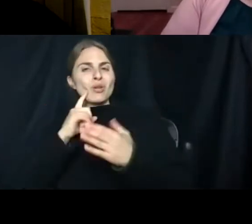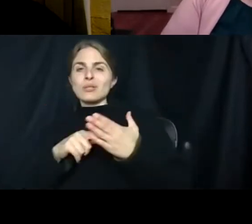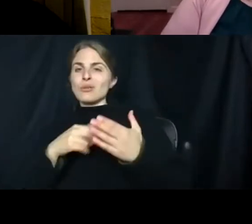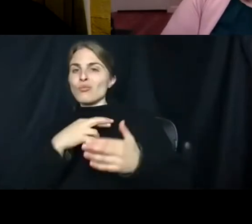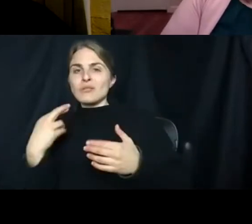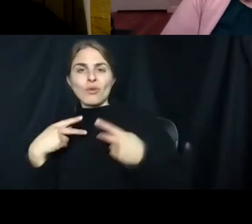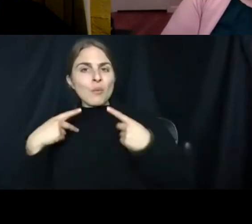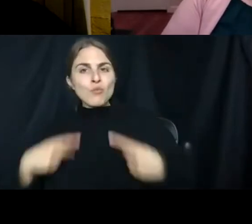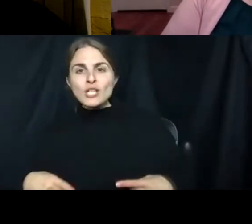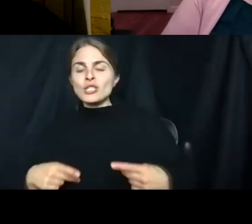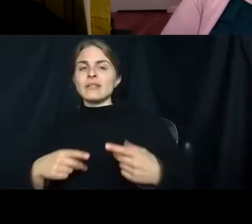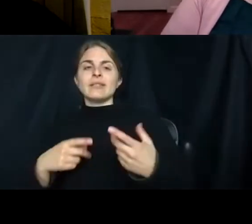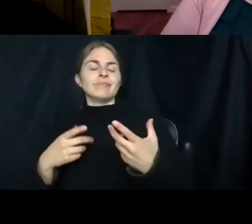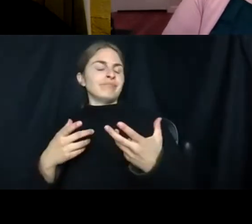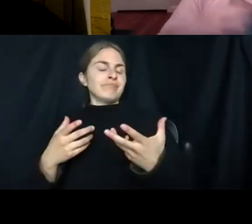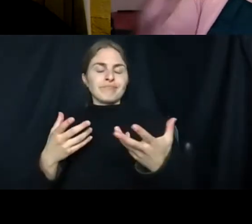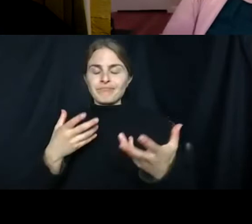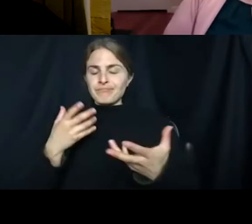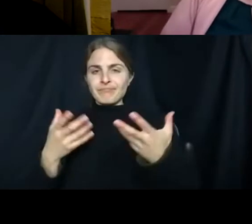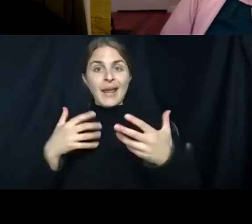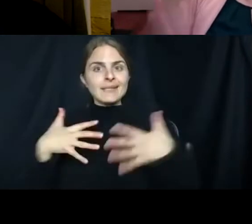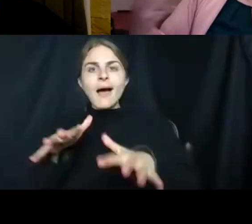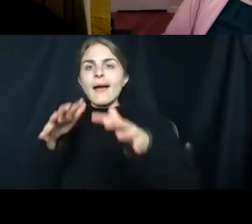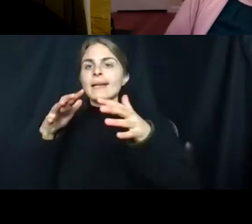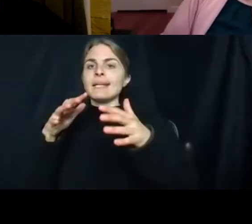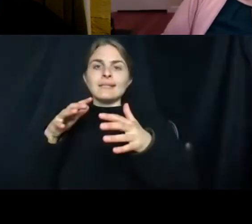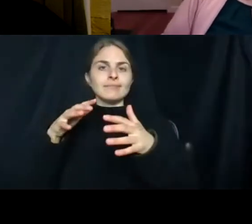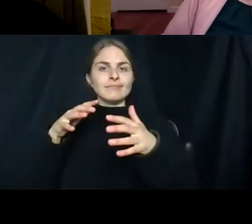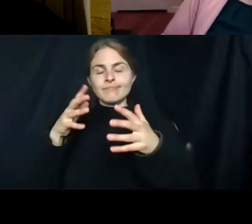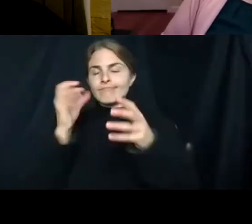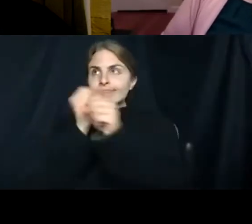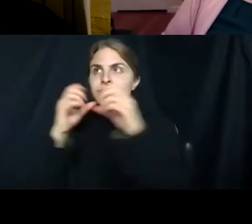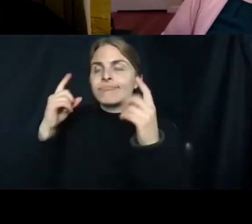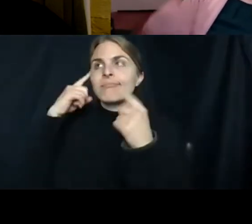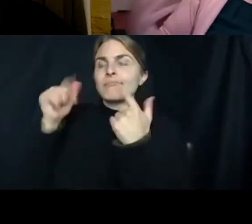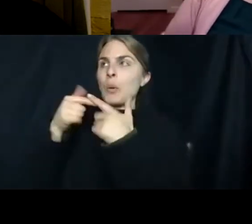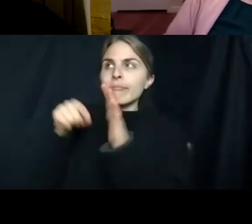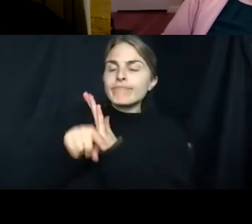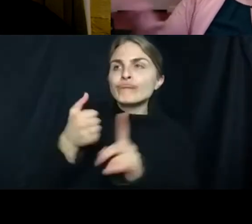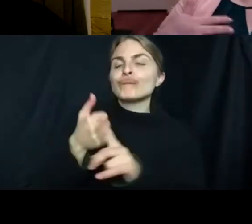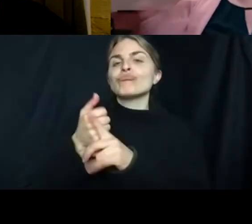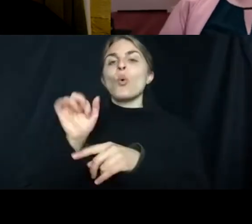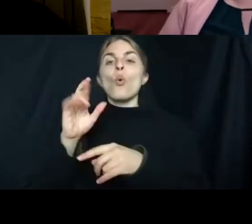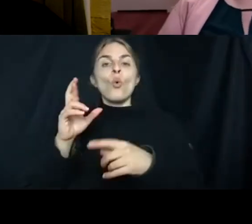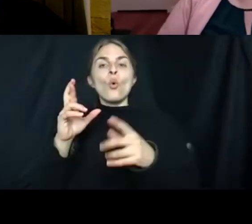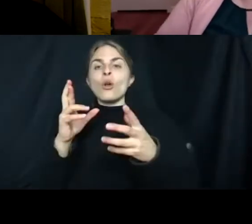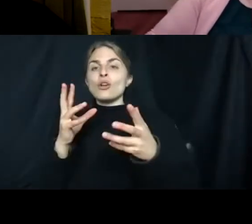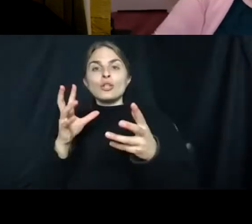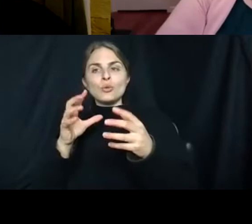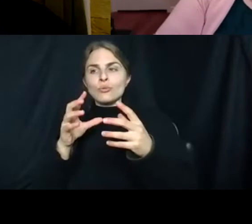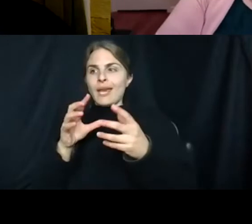anxiety, suicidal ideation, your likelihood to engage in physical activity or eat in a way that's disordered or